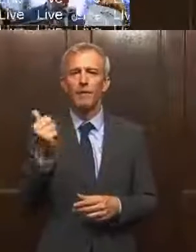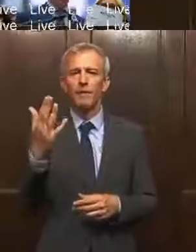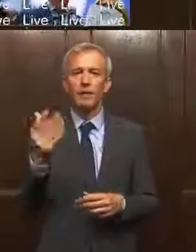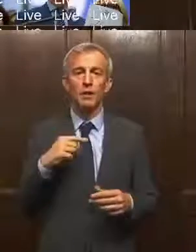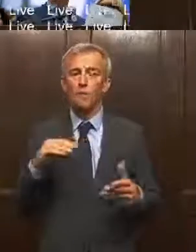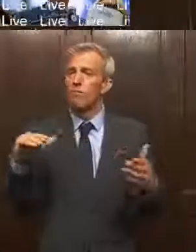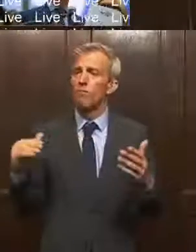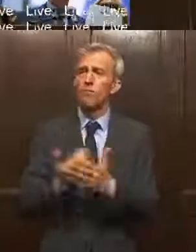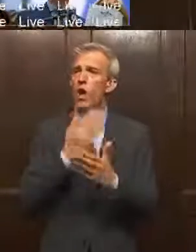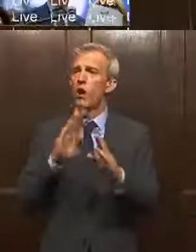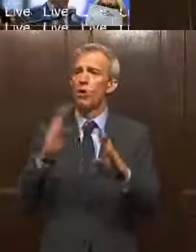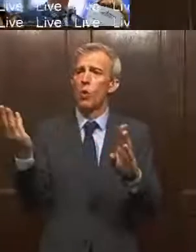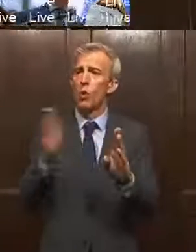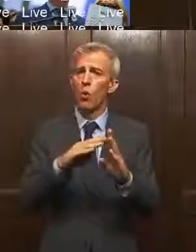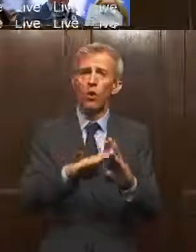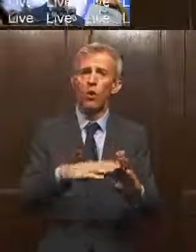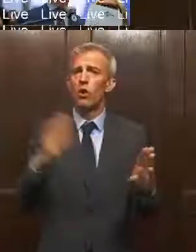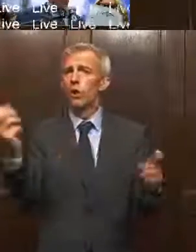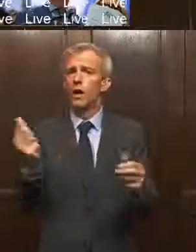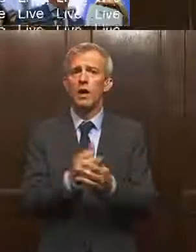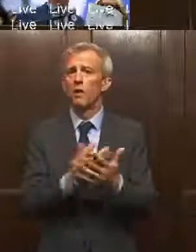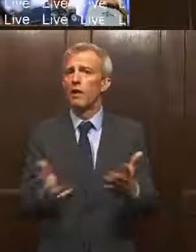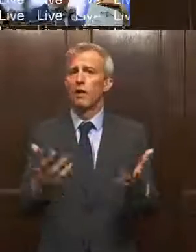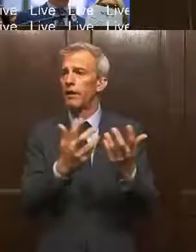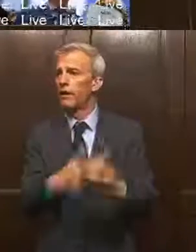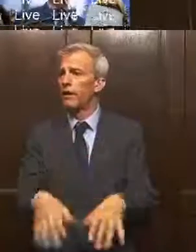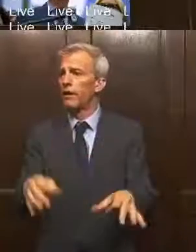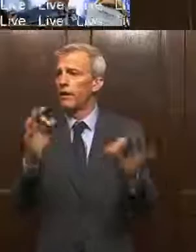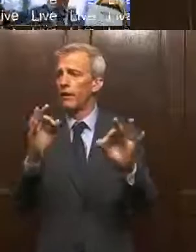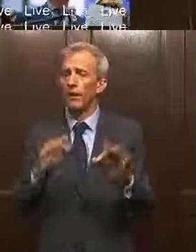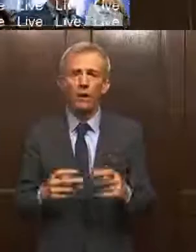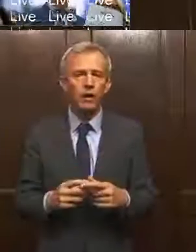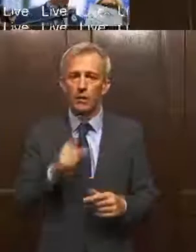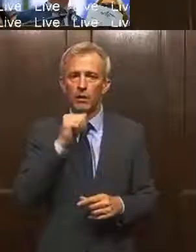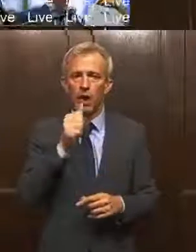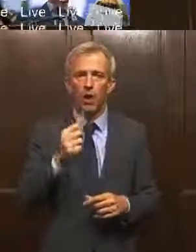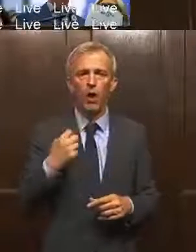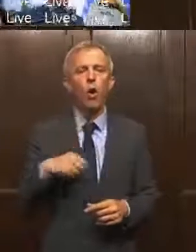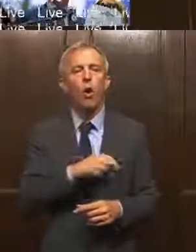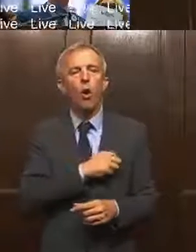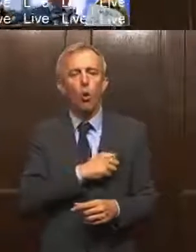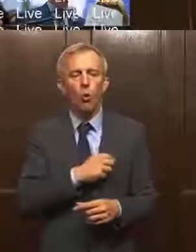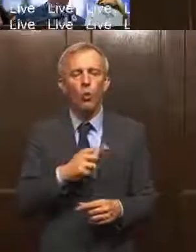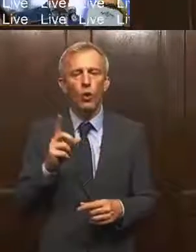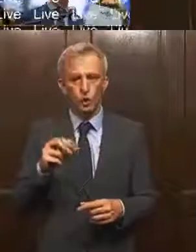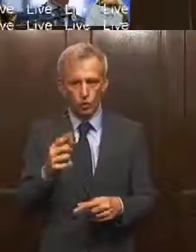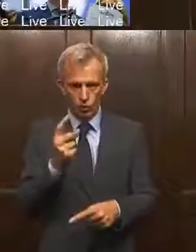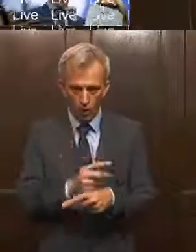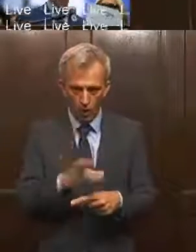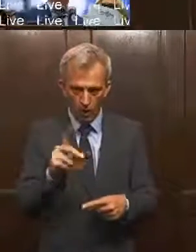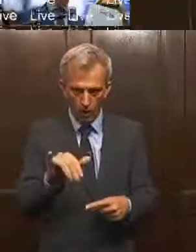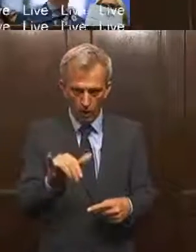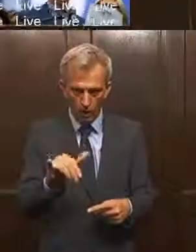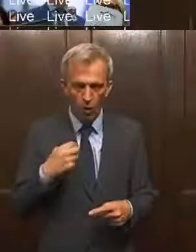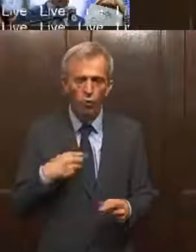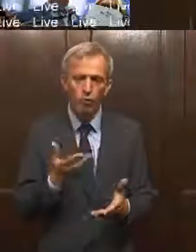door. We have shown the ability to do things the right way when we do them correct and not just